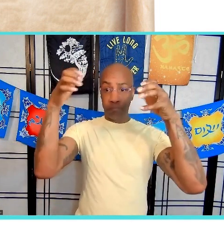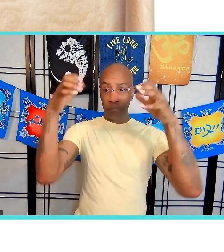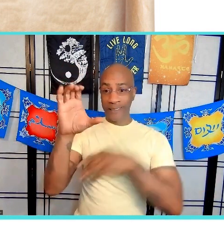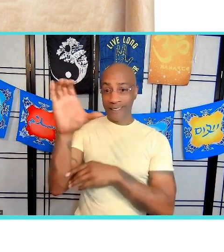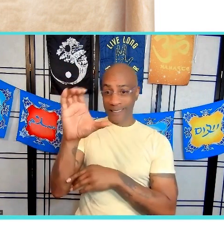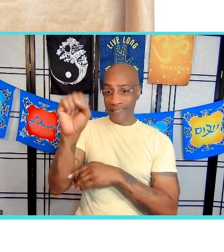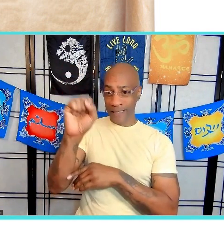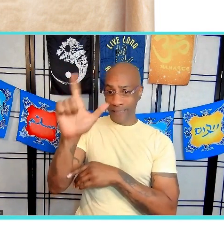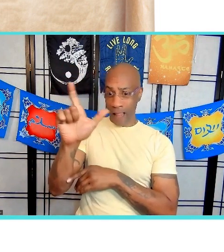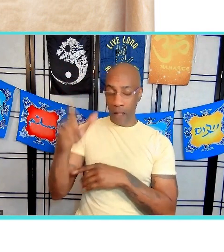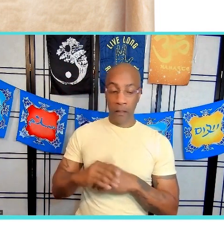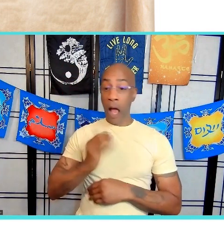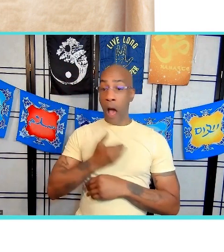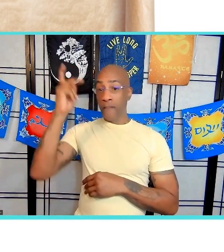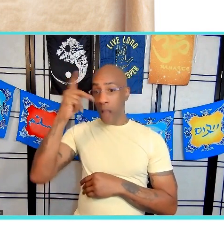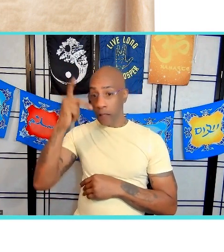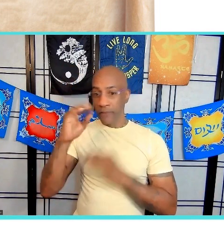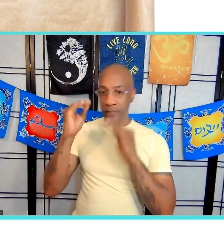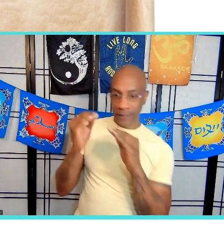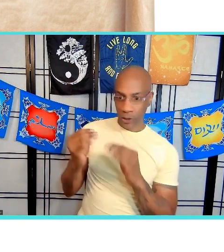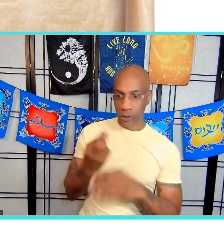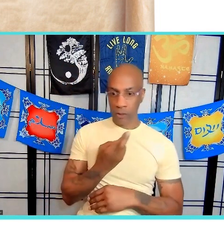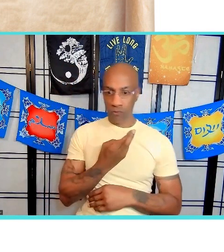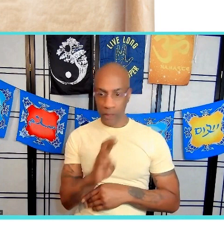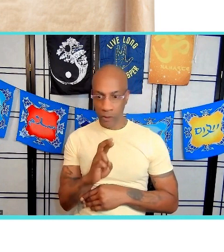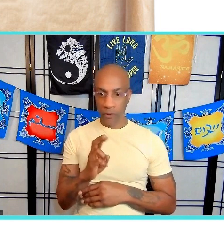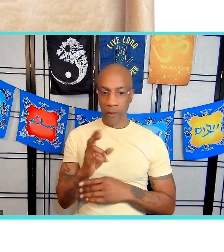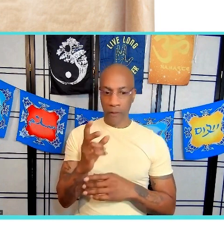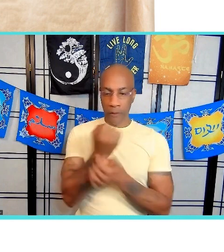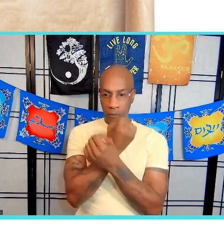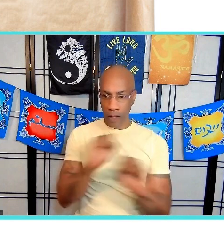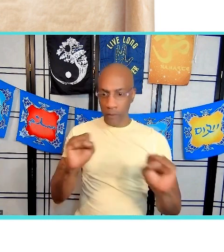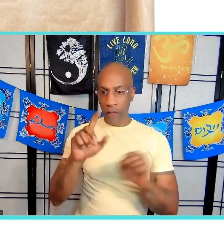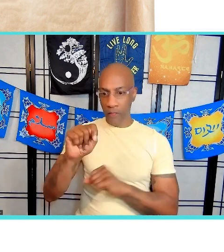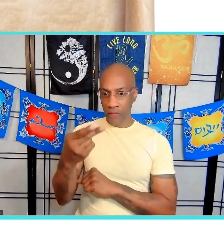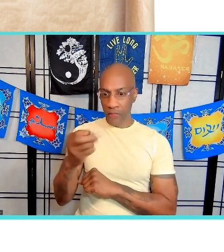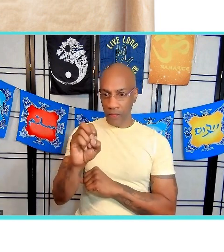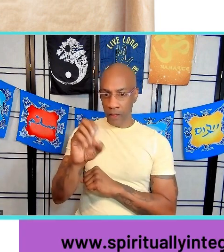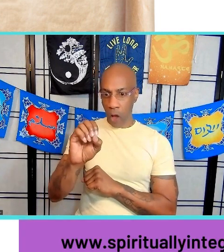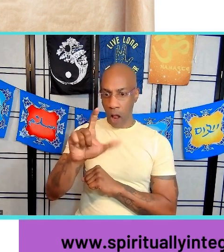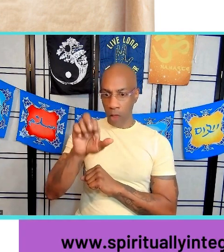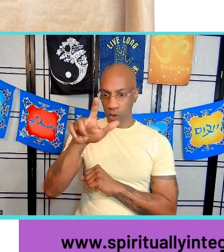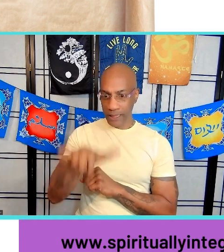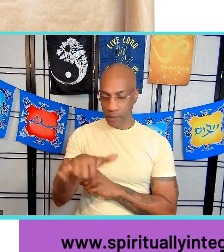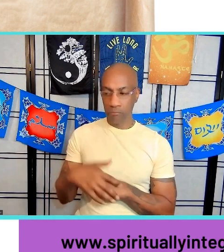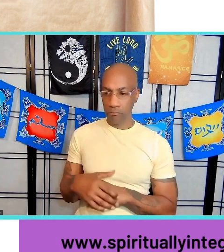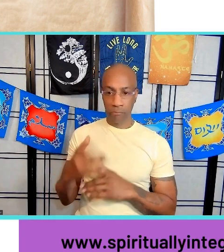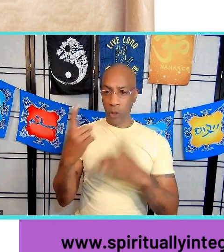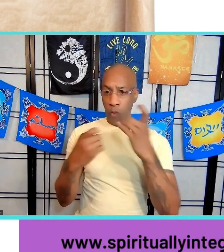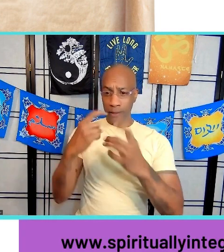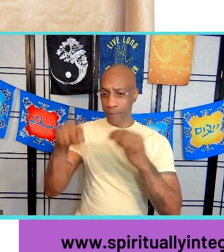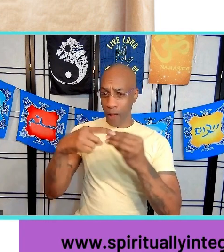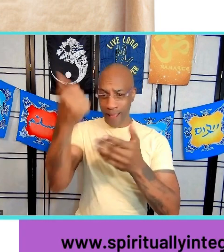community, about the parent organization, CSL, our philosophy, our teaching, our liberation